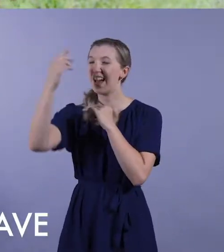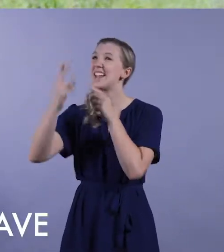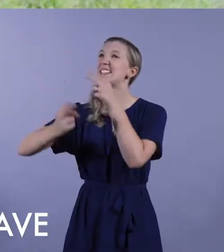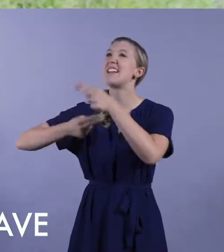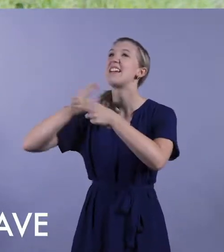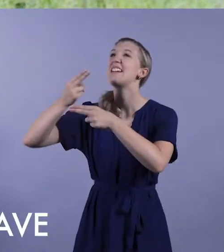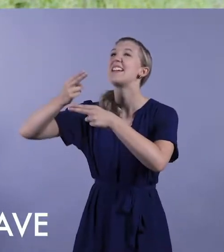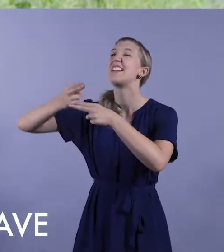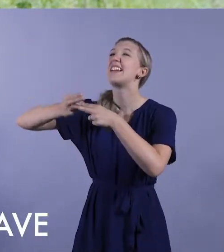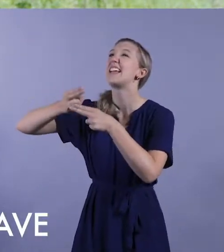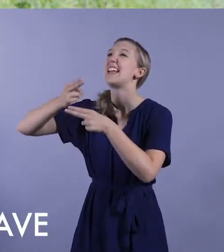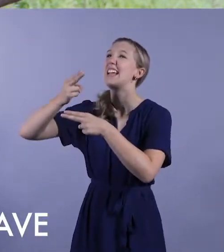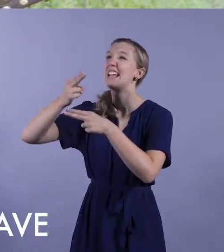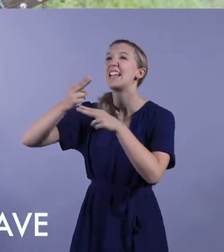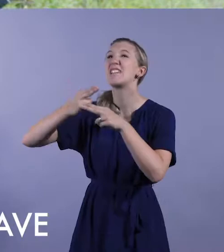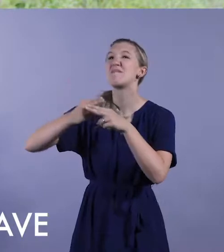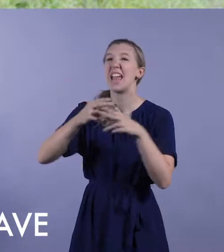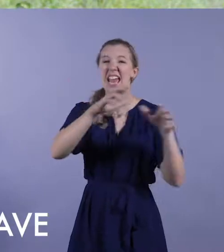Call my